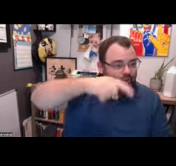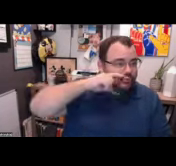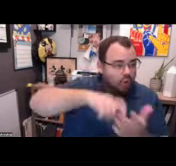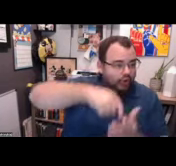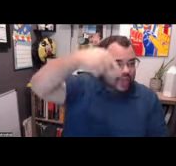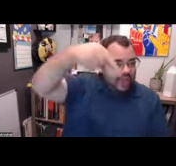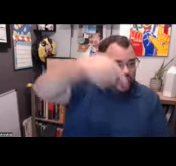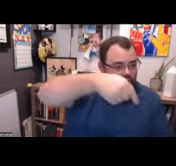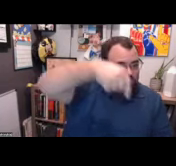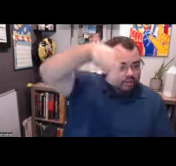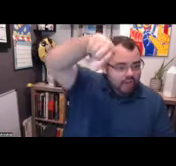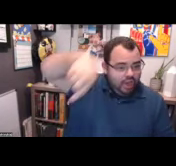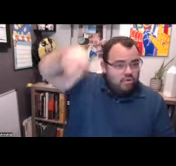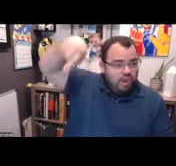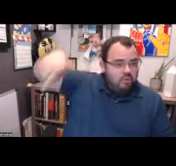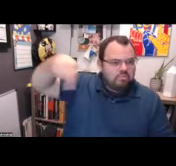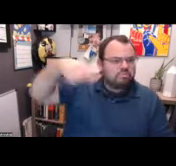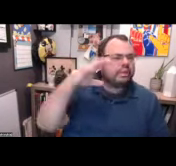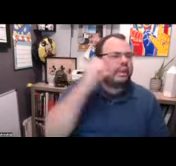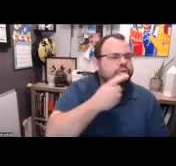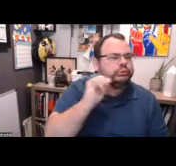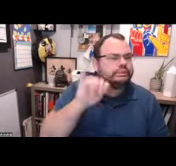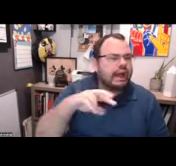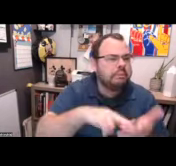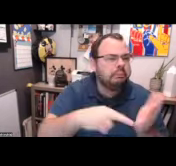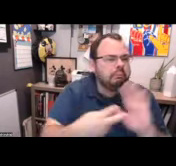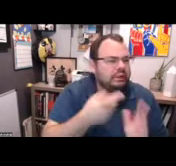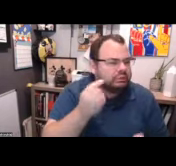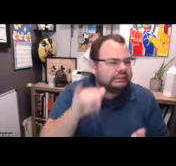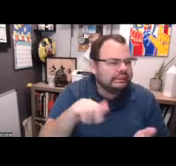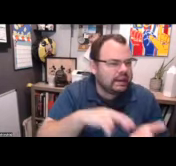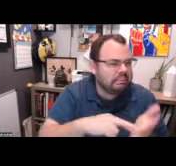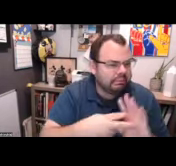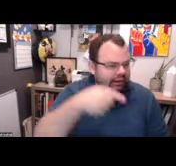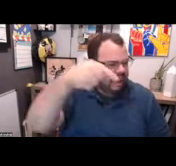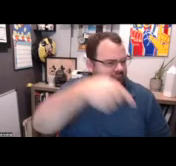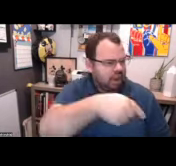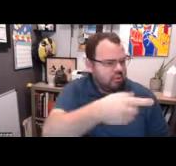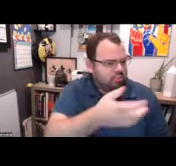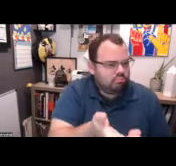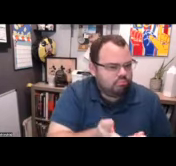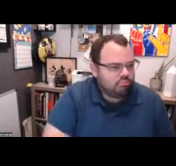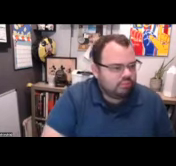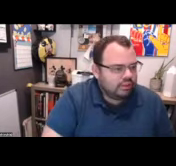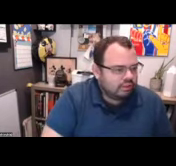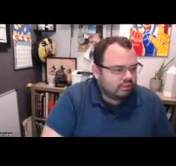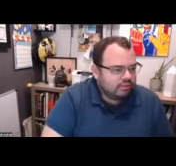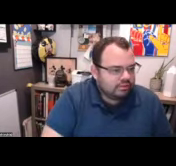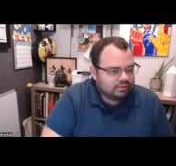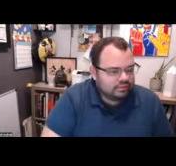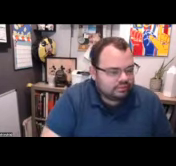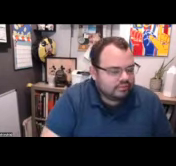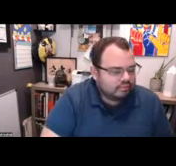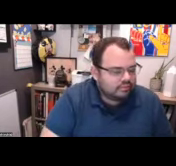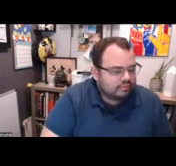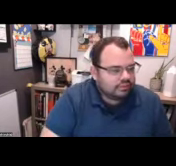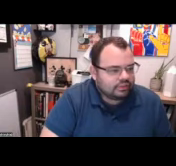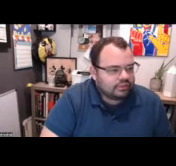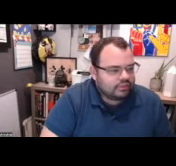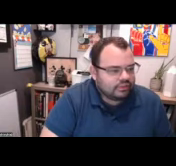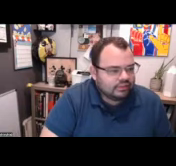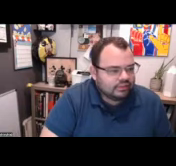the arrows. Notice the arrows going down. What does that mean? What do you think those arrows mean?